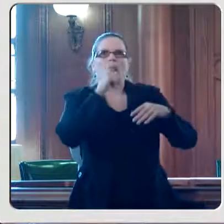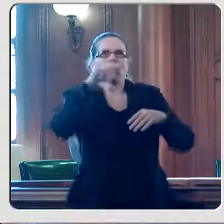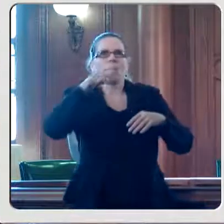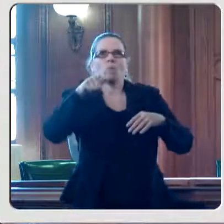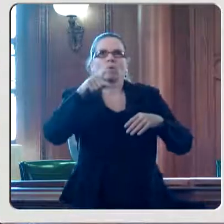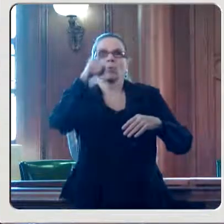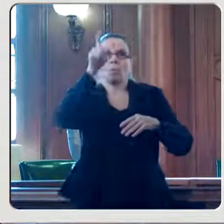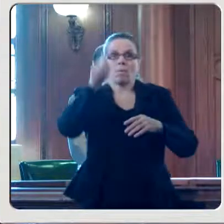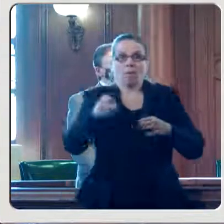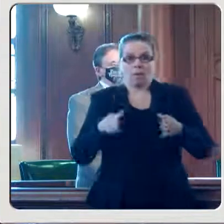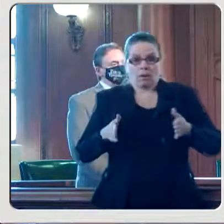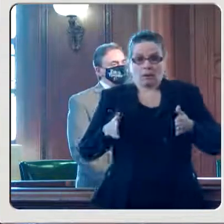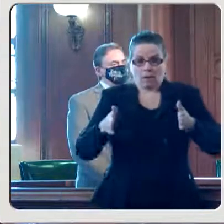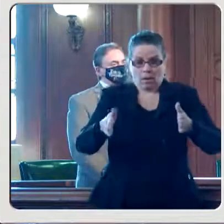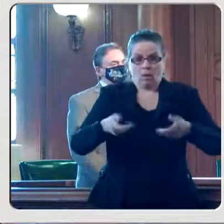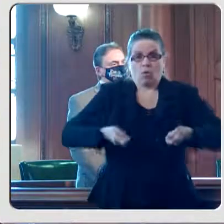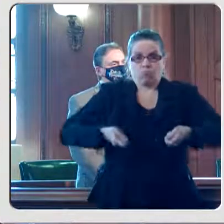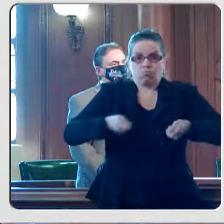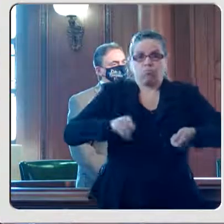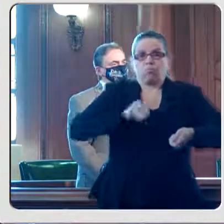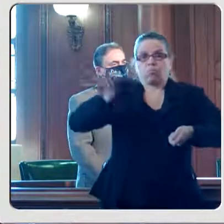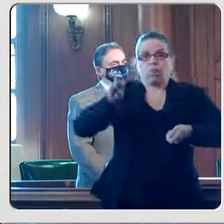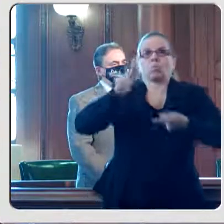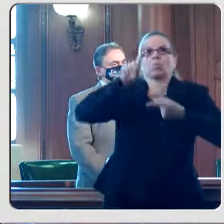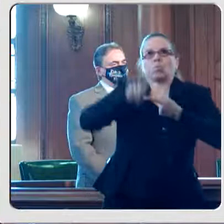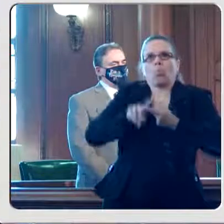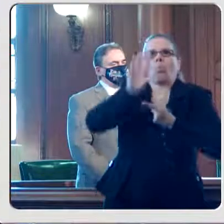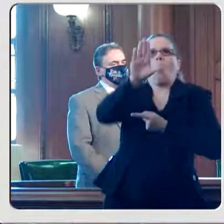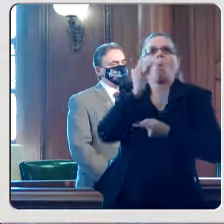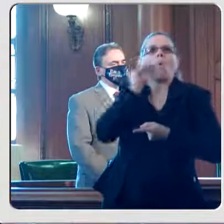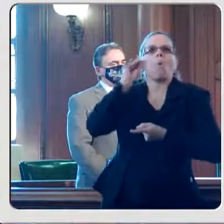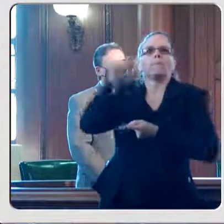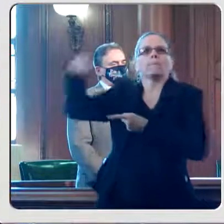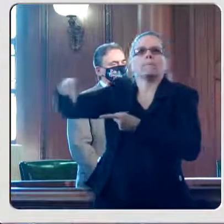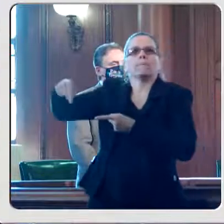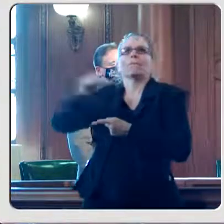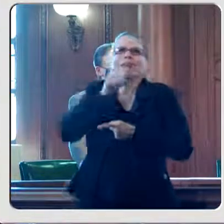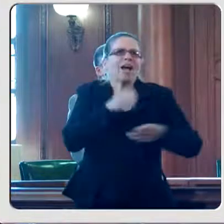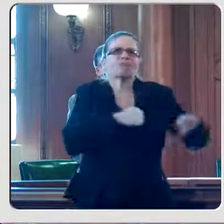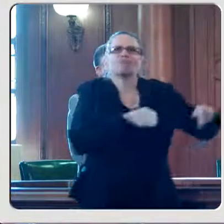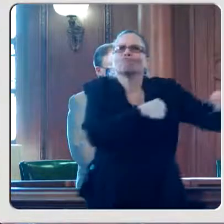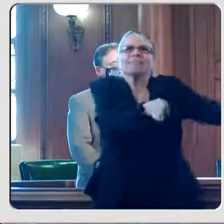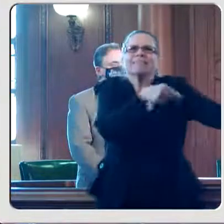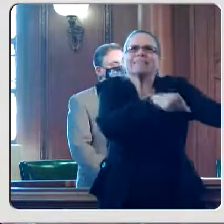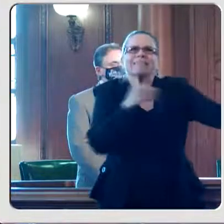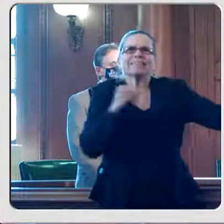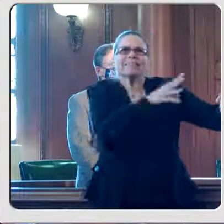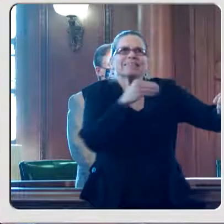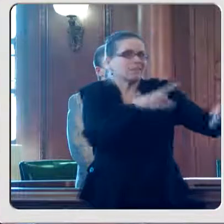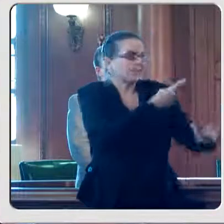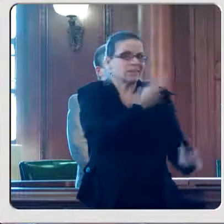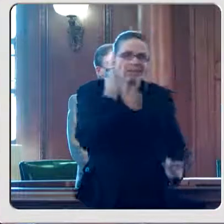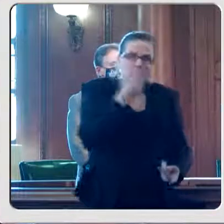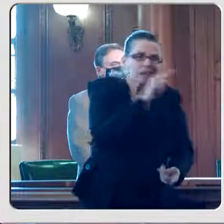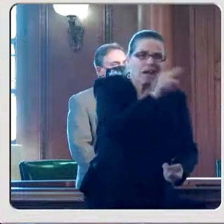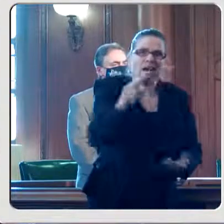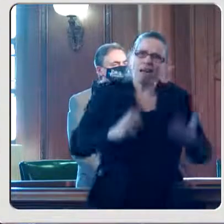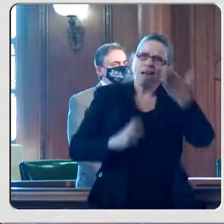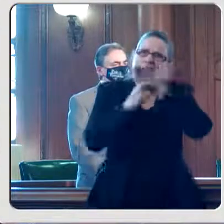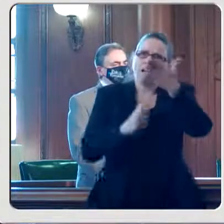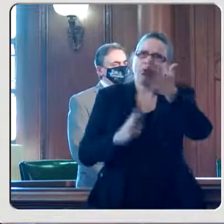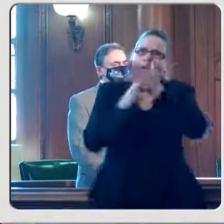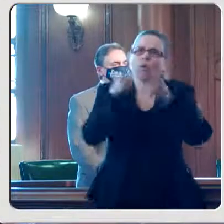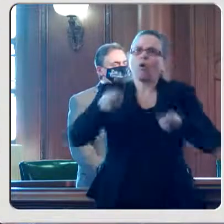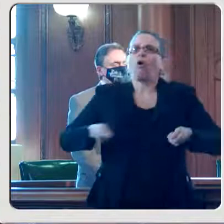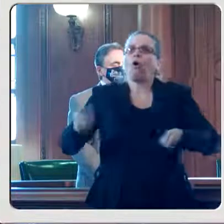there are certain locations that have received, we've done 3 storms, they've received 3 tickets. So we're trying to break that pattern